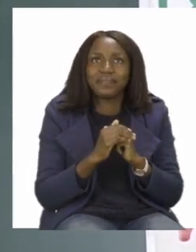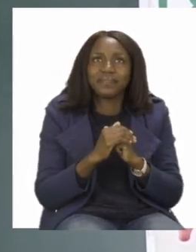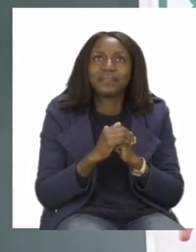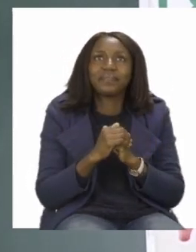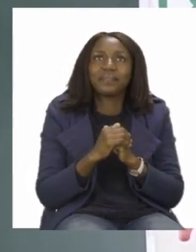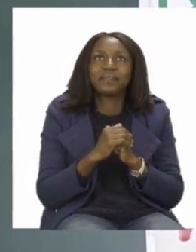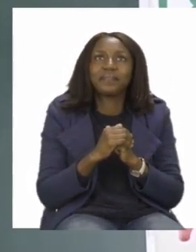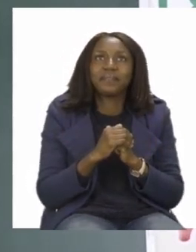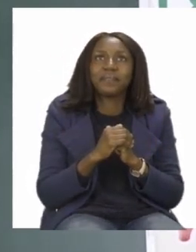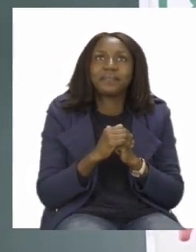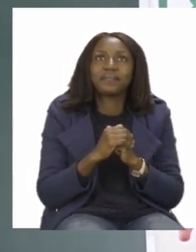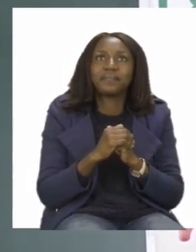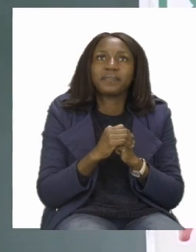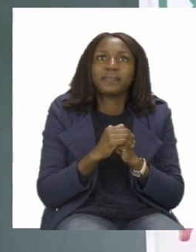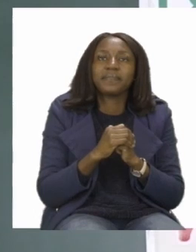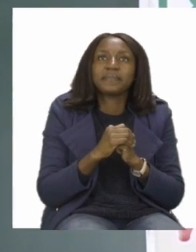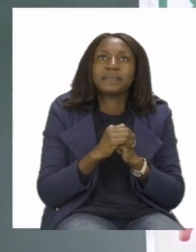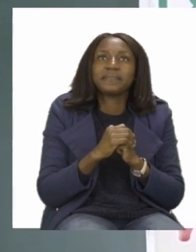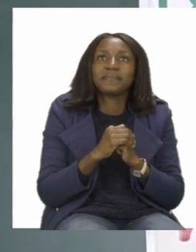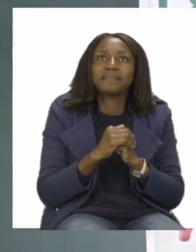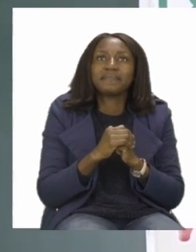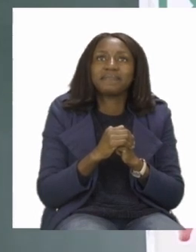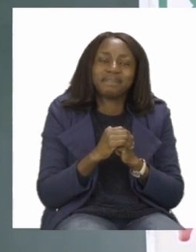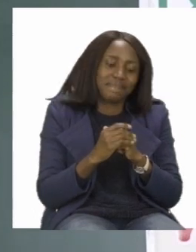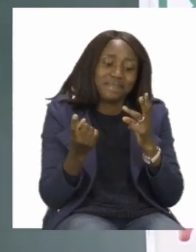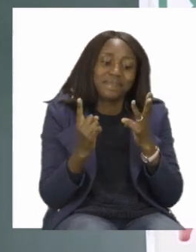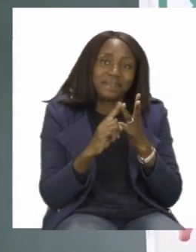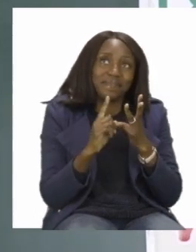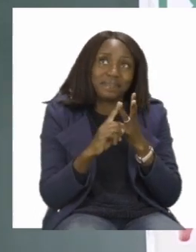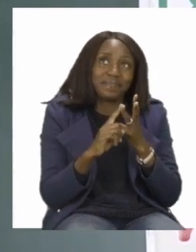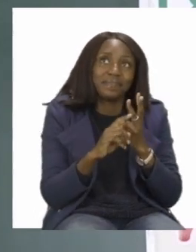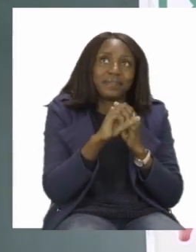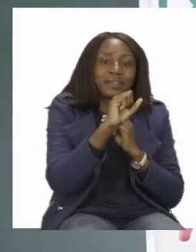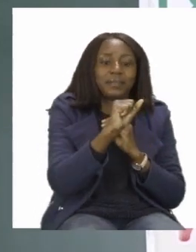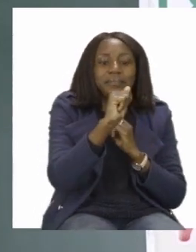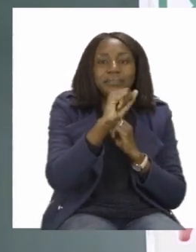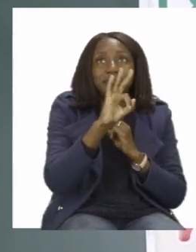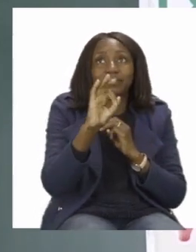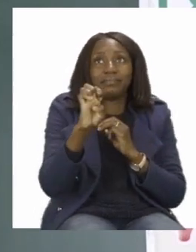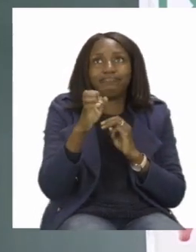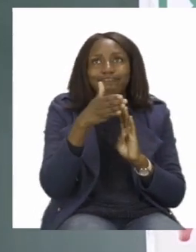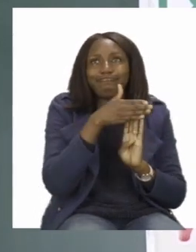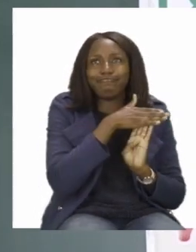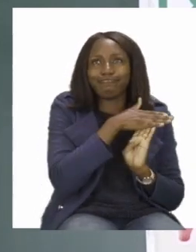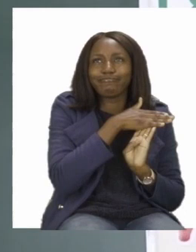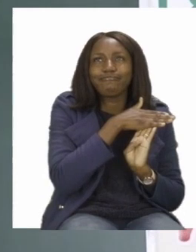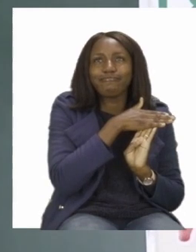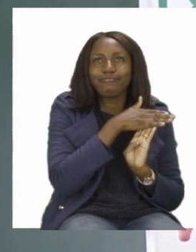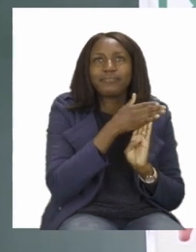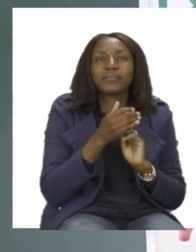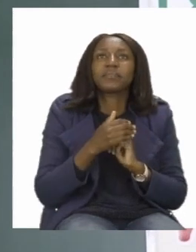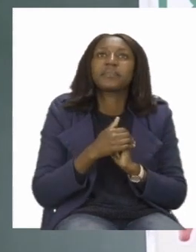are neatly presented. Then we cross it out. The last one we're going to do together is the word